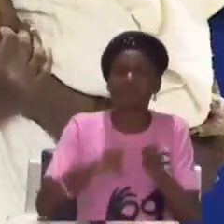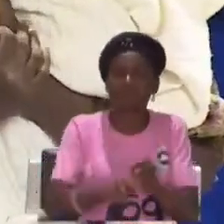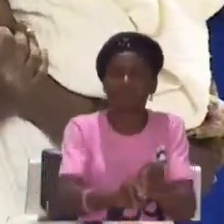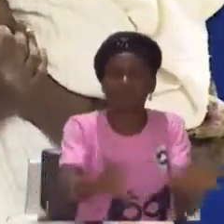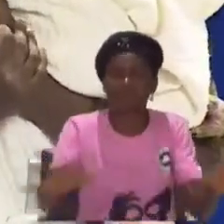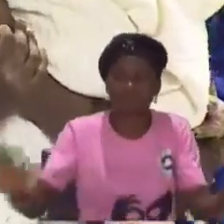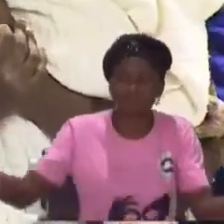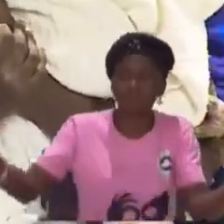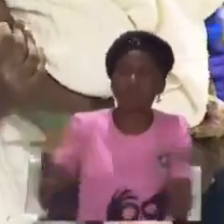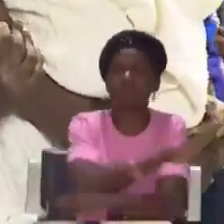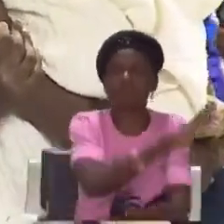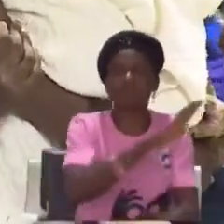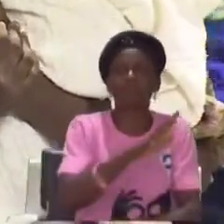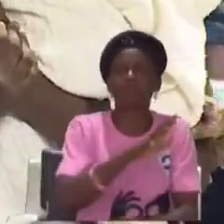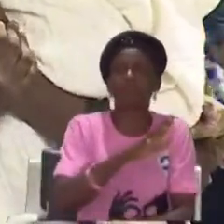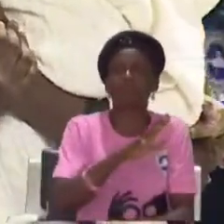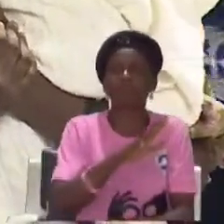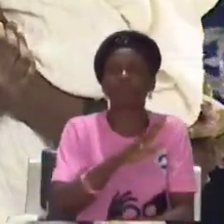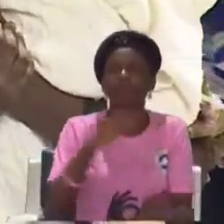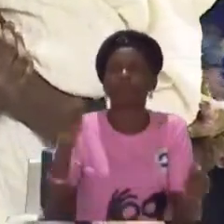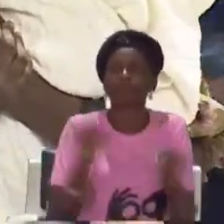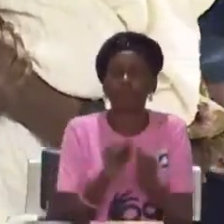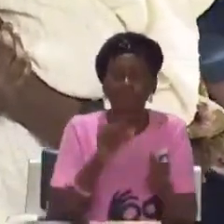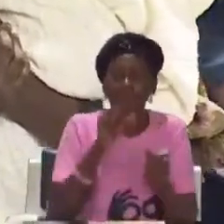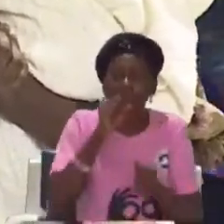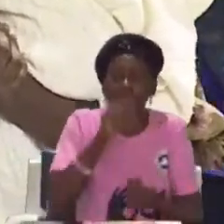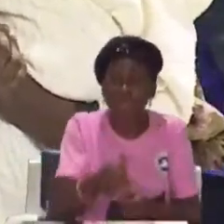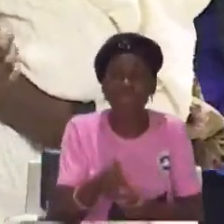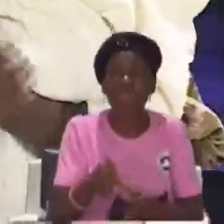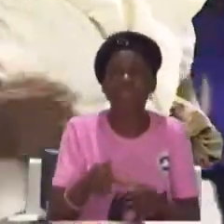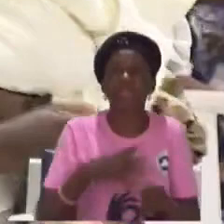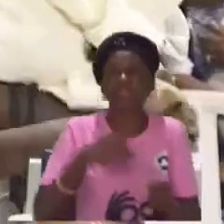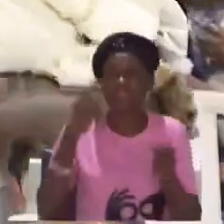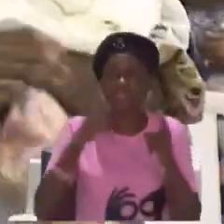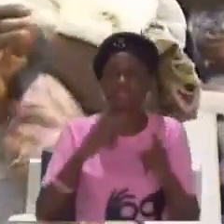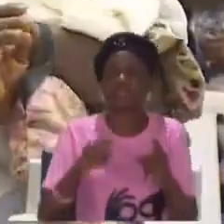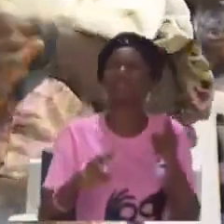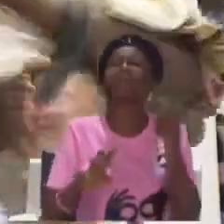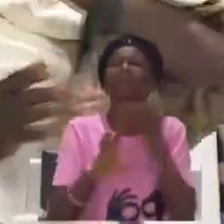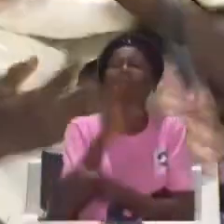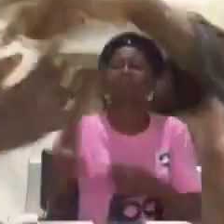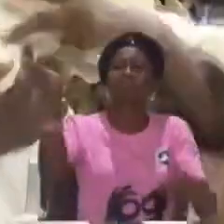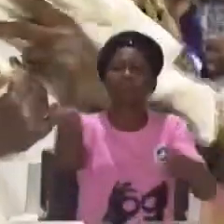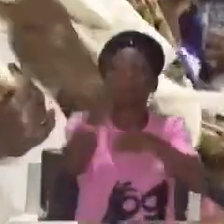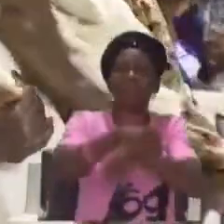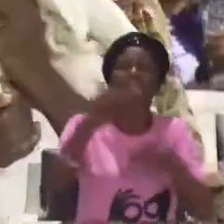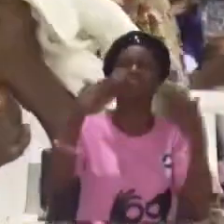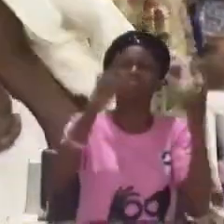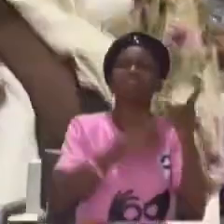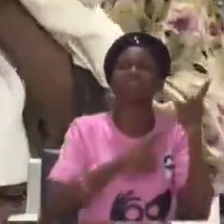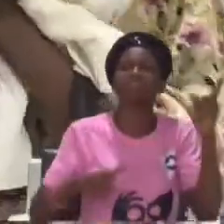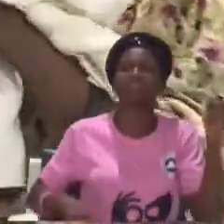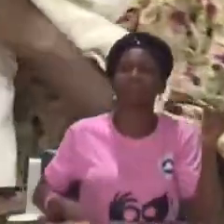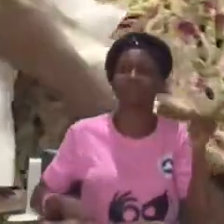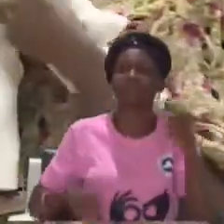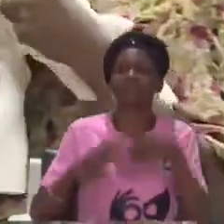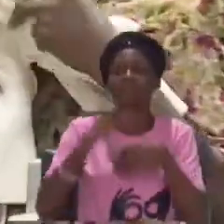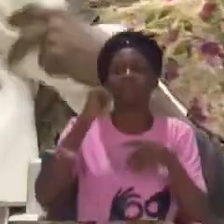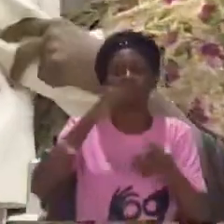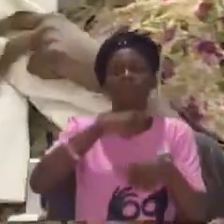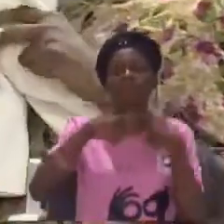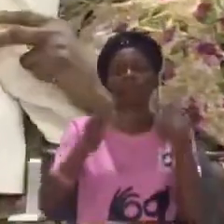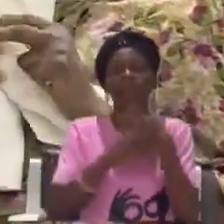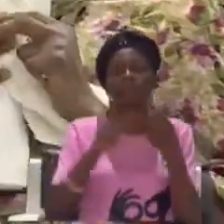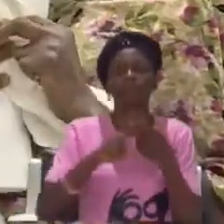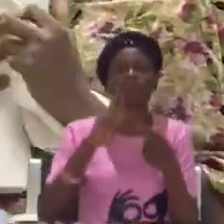was full with fruit. I said, Ogun Tishel, thank you, Lord. So when I go back to my